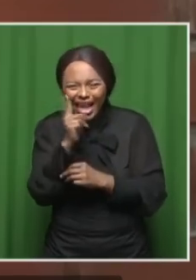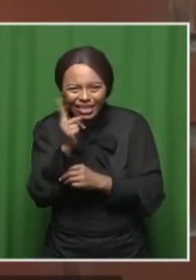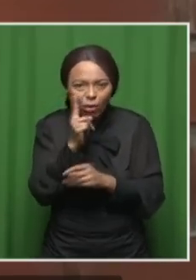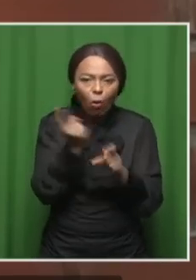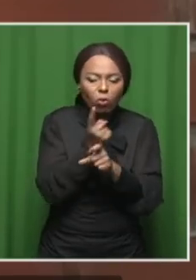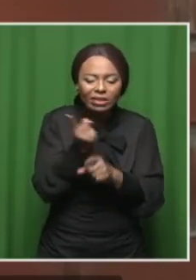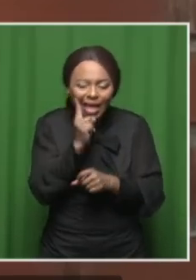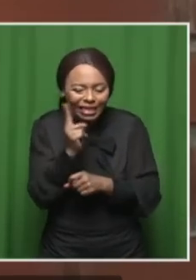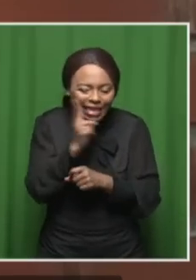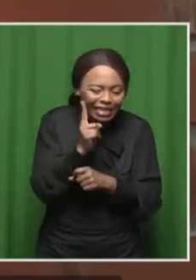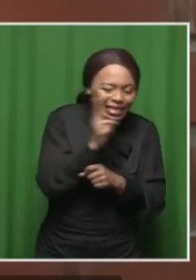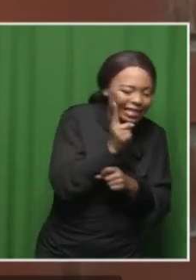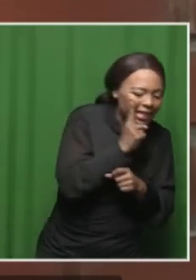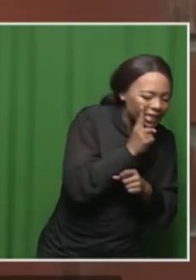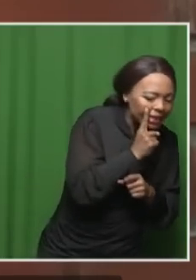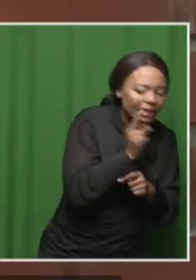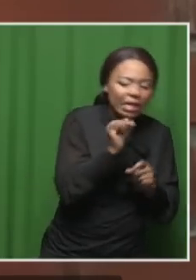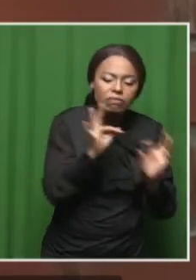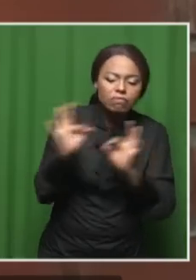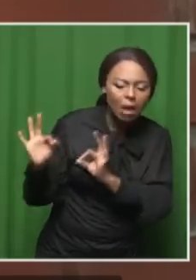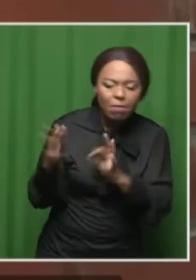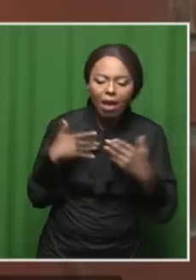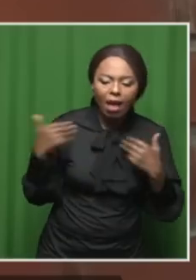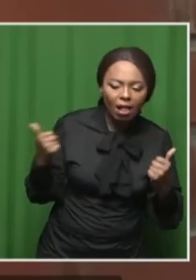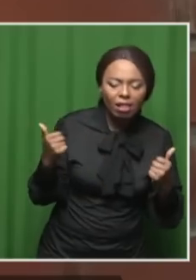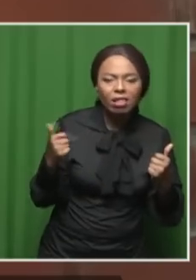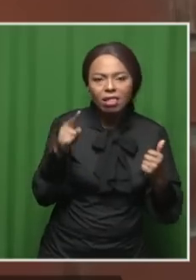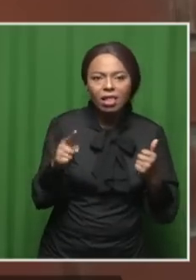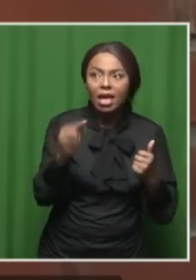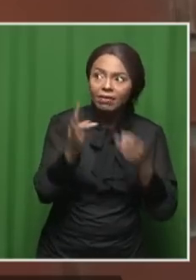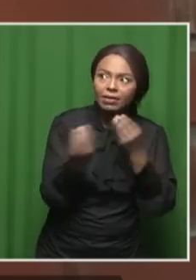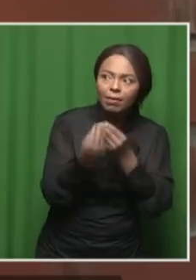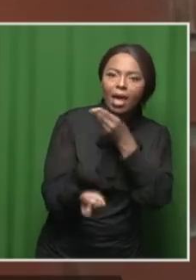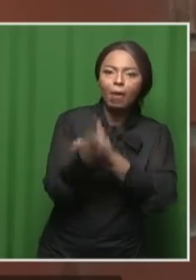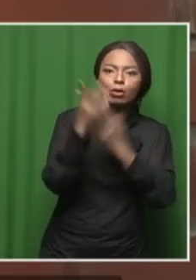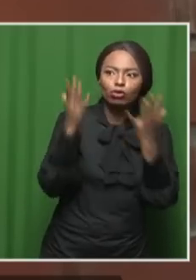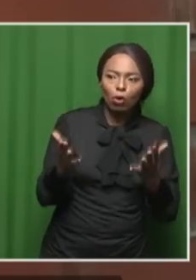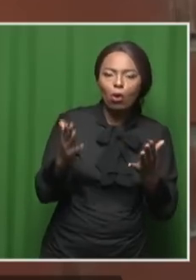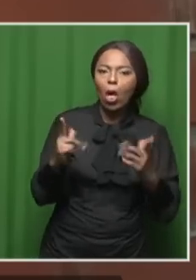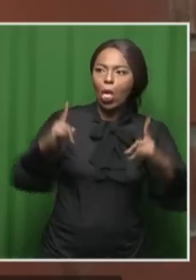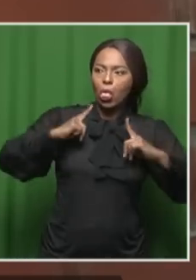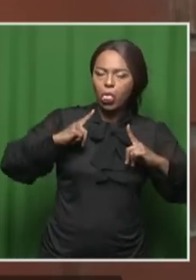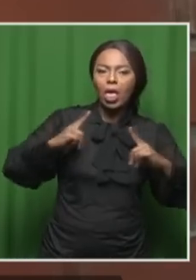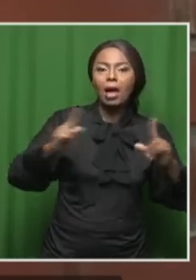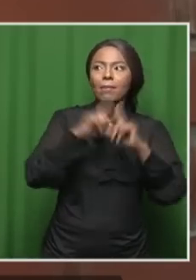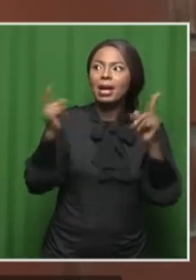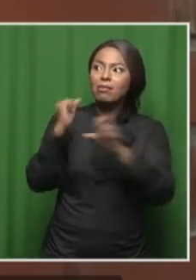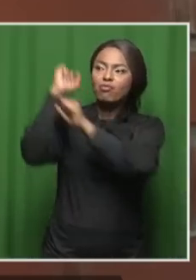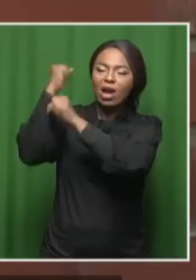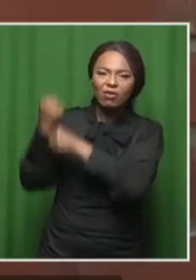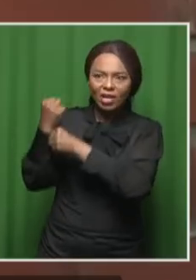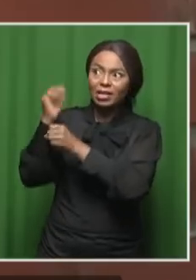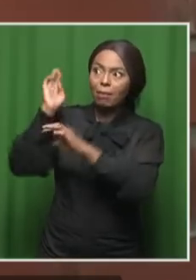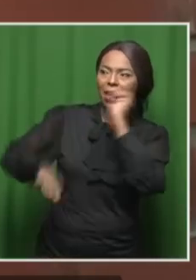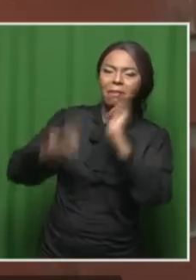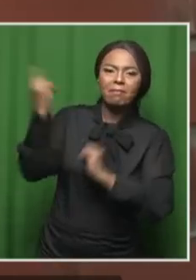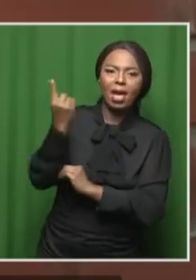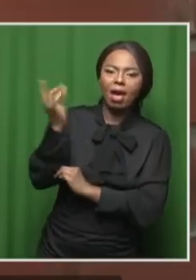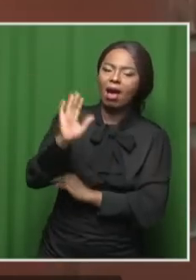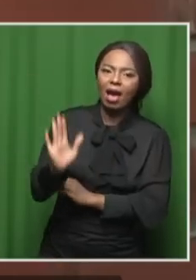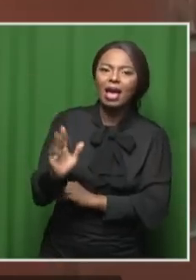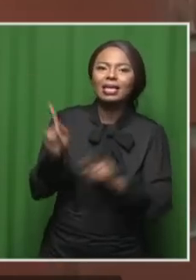every batch, retain that batch for a year for in case something like this happens. But it's not only the manufacturer as well. Also